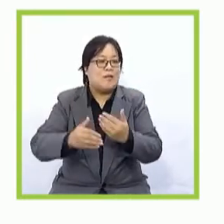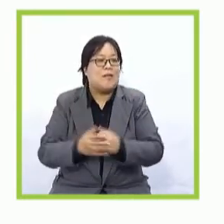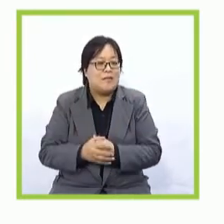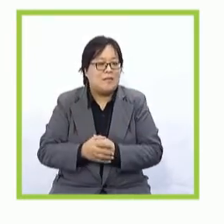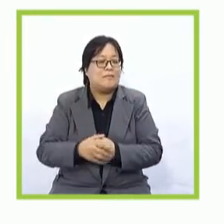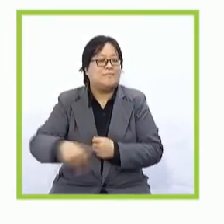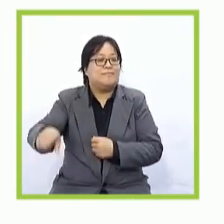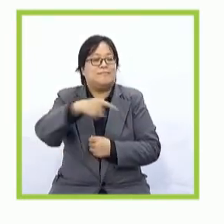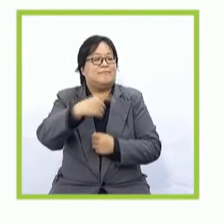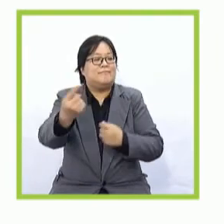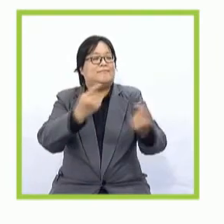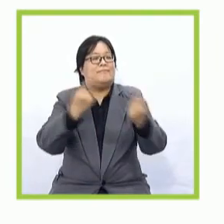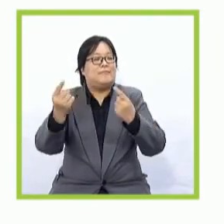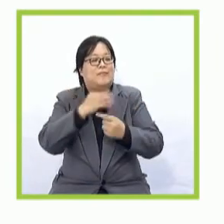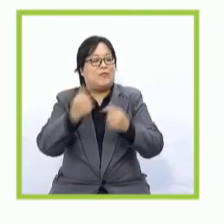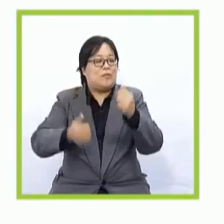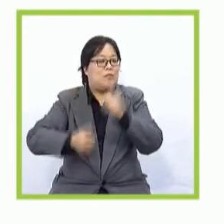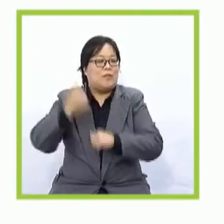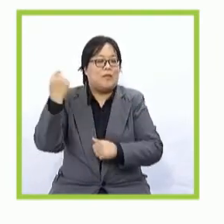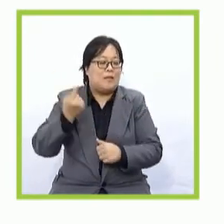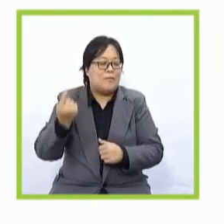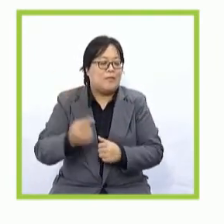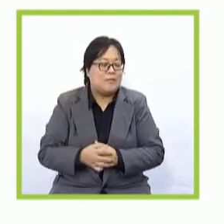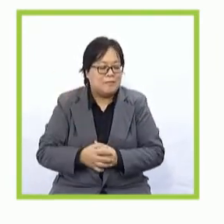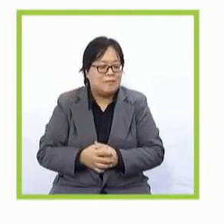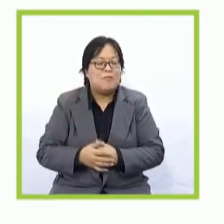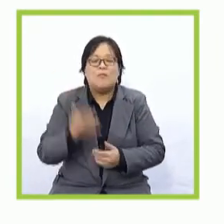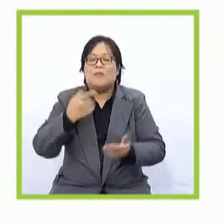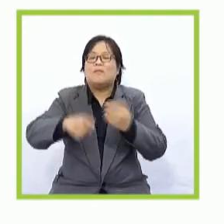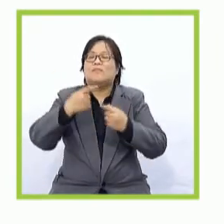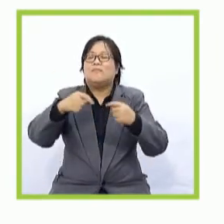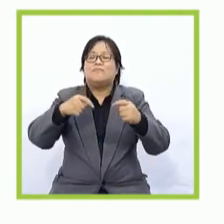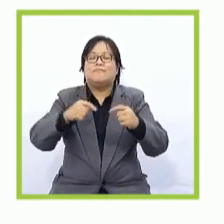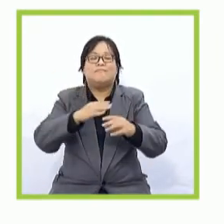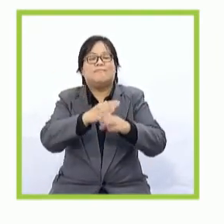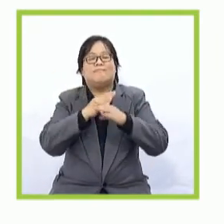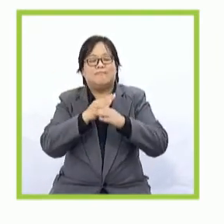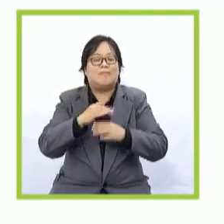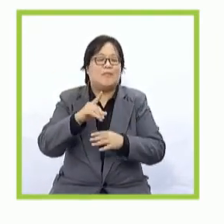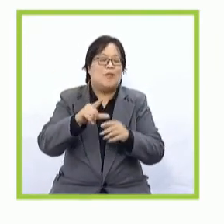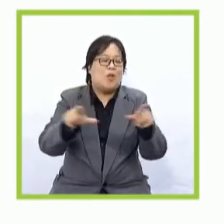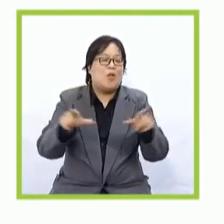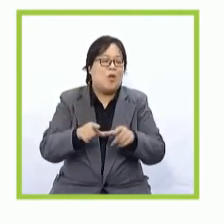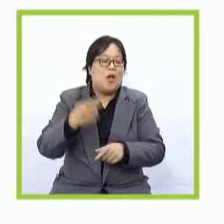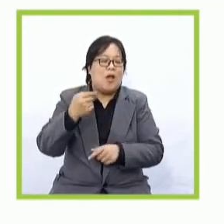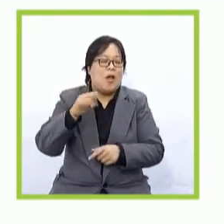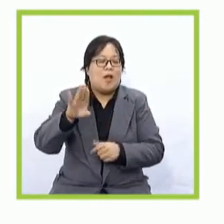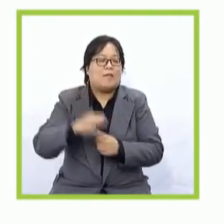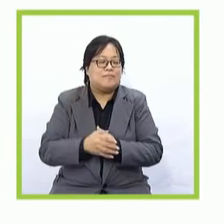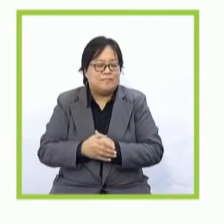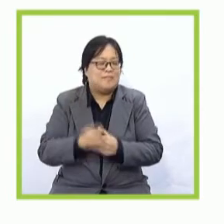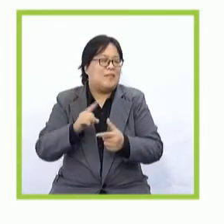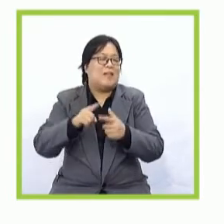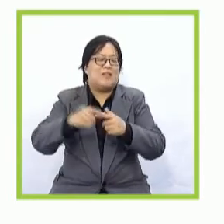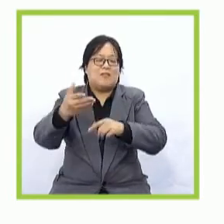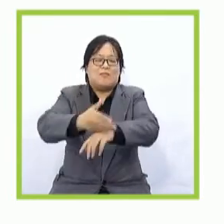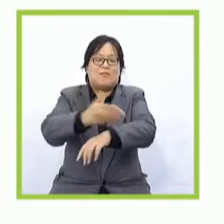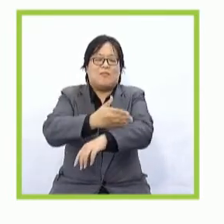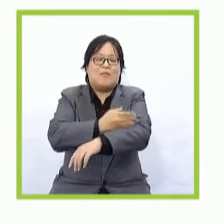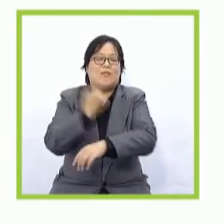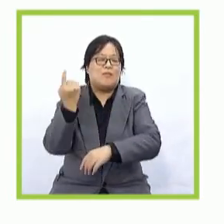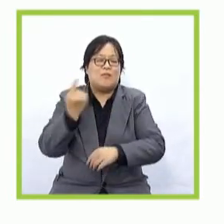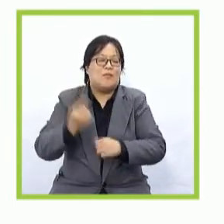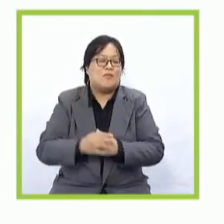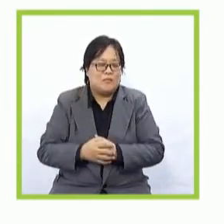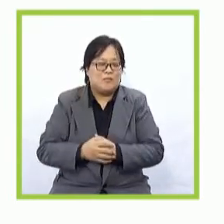come together and win something. Perhaps you protect a local park. Perhaps you improve something about the conditions